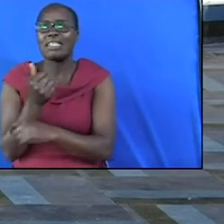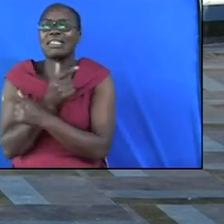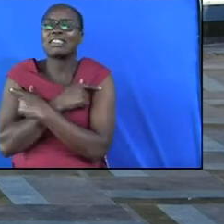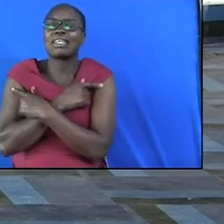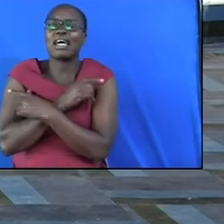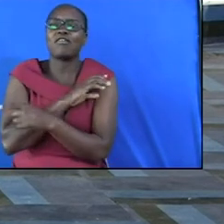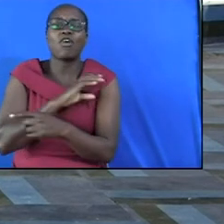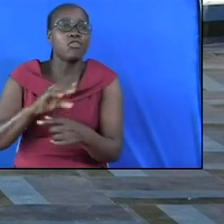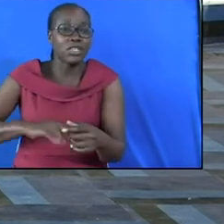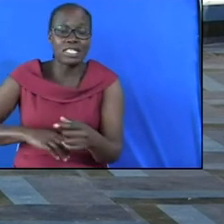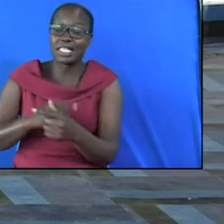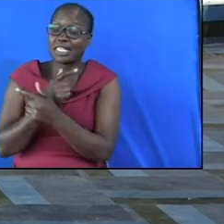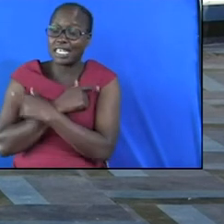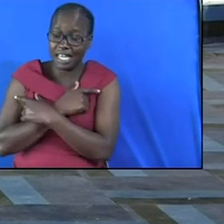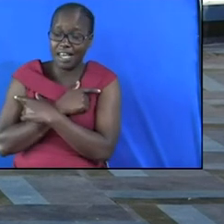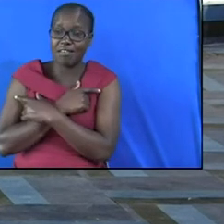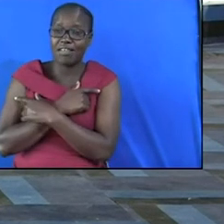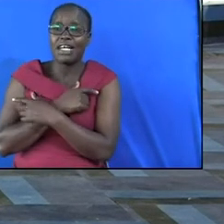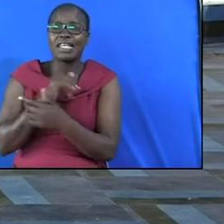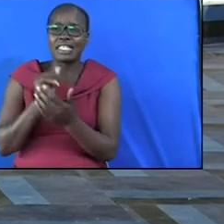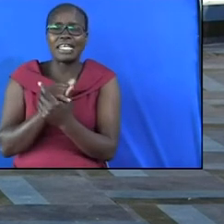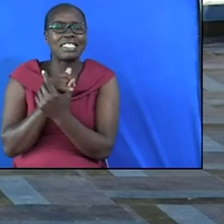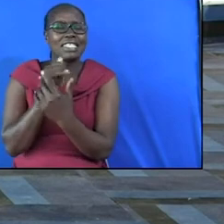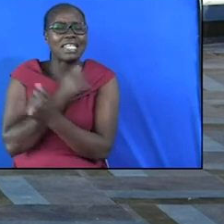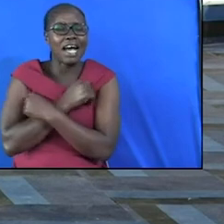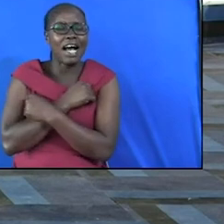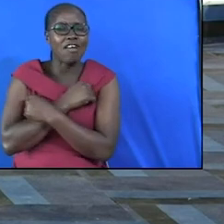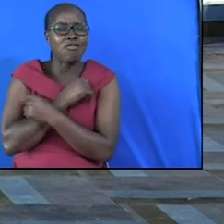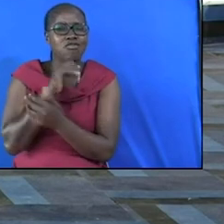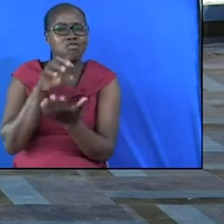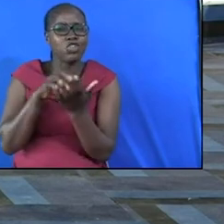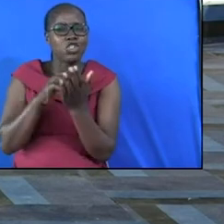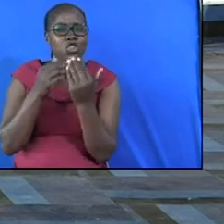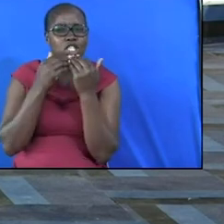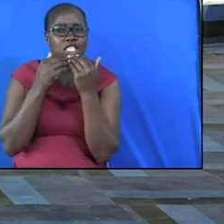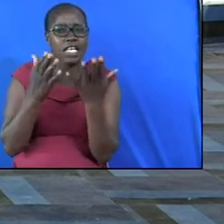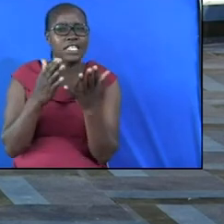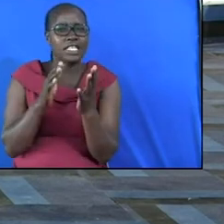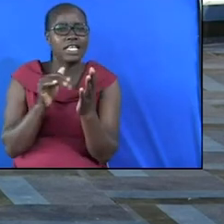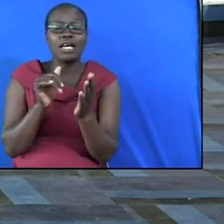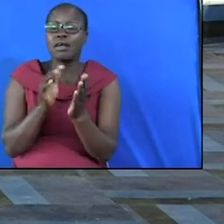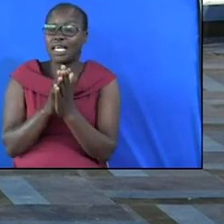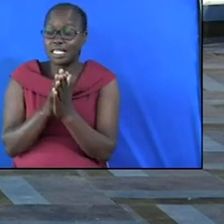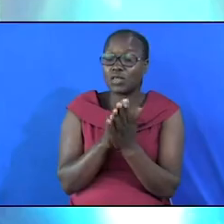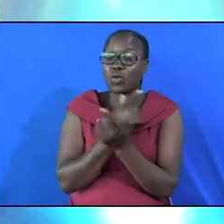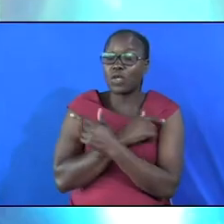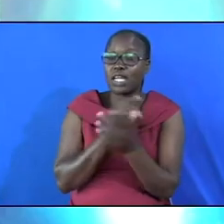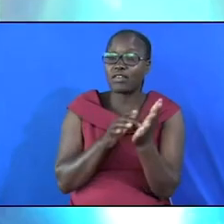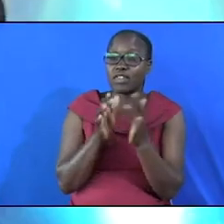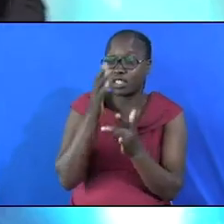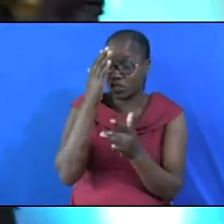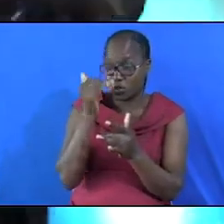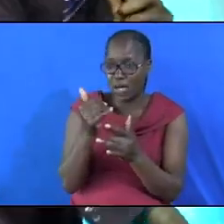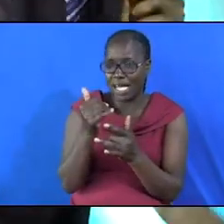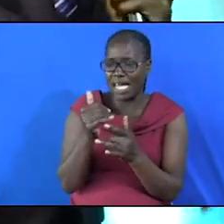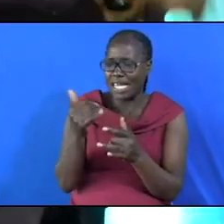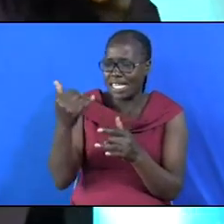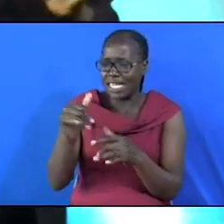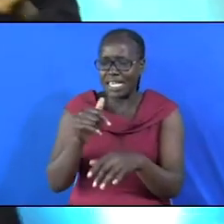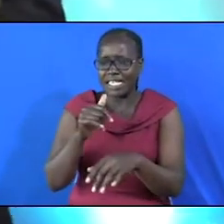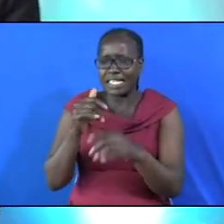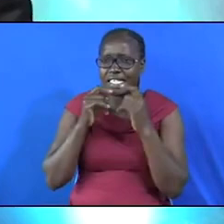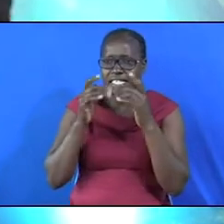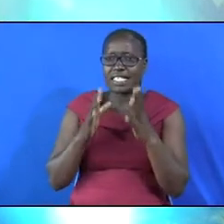of Christ. The love that loves unconditionally. That's why we love Jesus. Because while we were yet